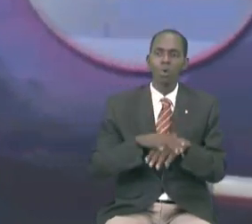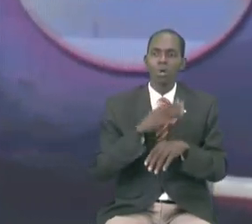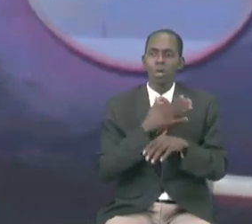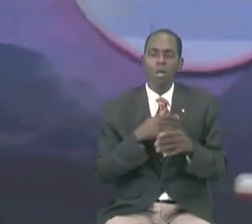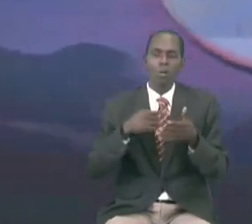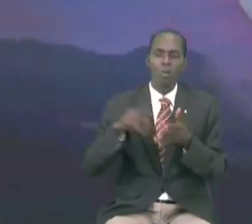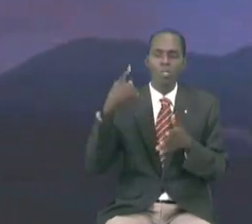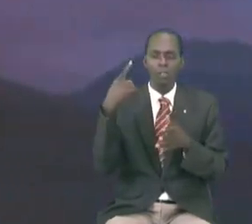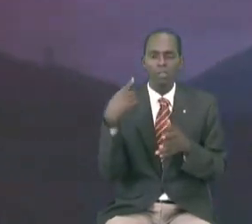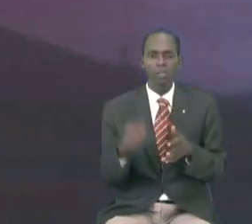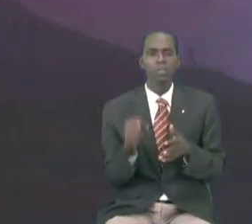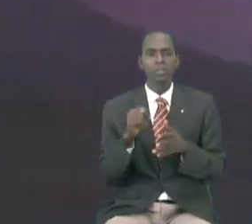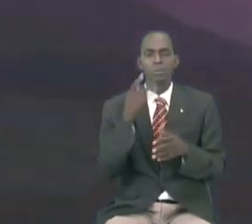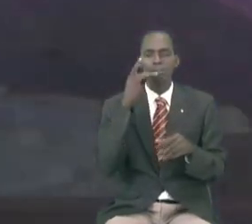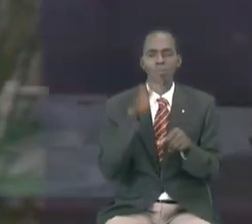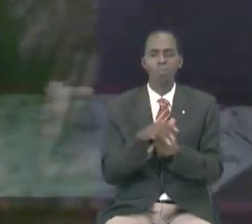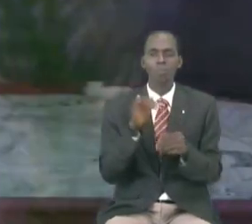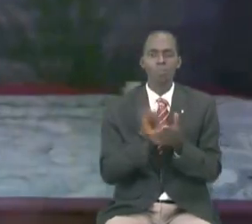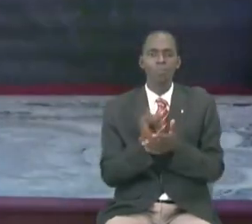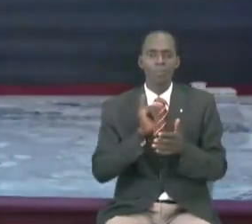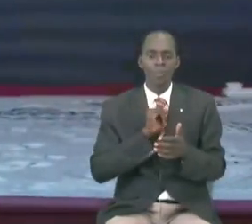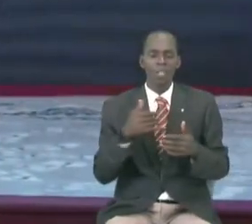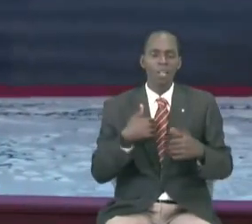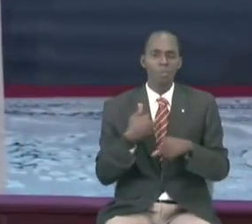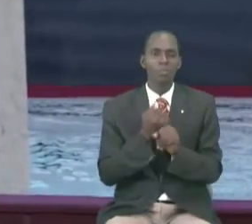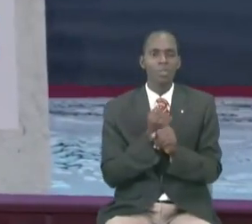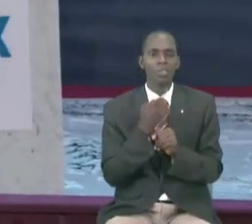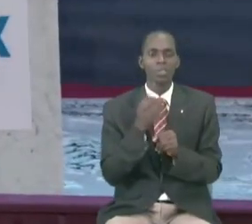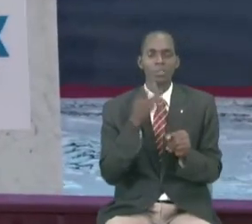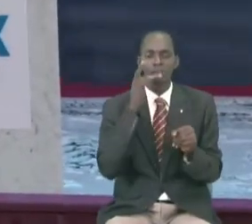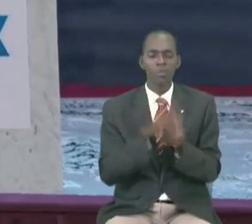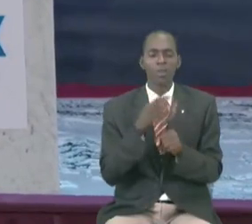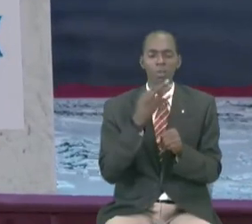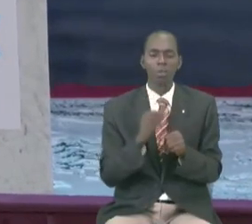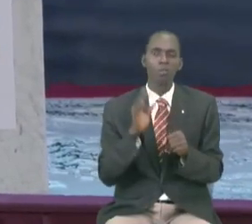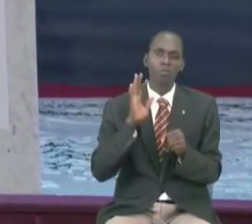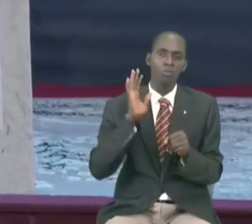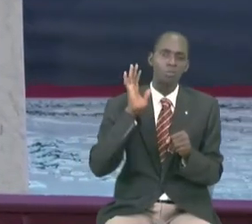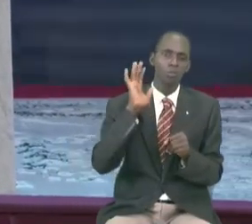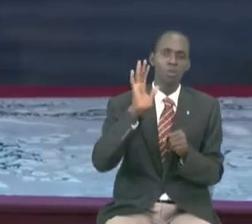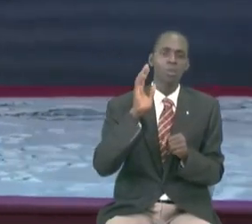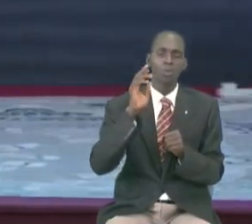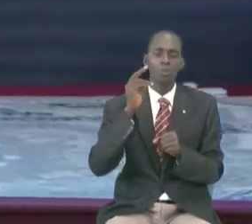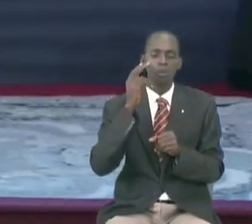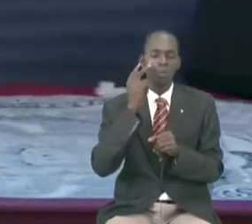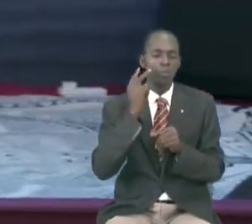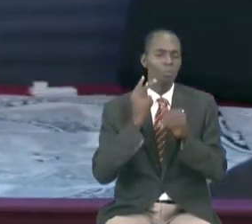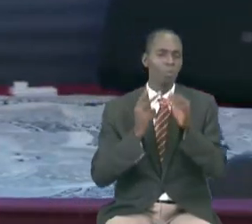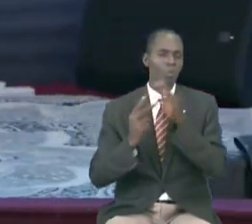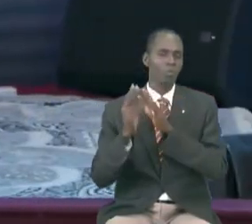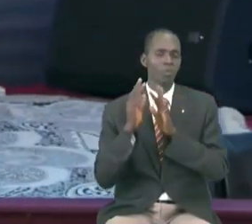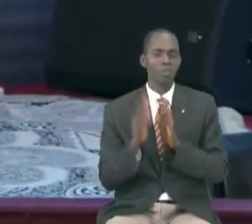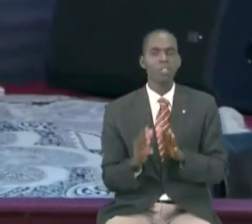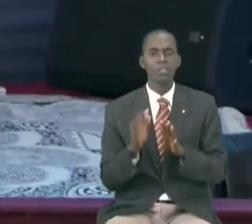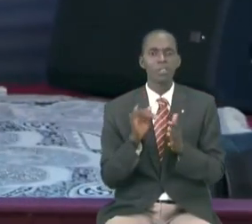that I have vowed. Salvation, restoration is of the Lord. And he did that with